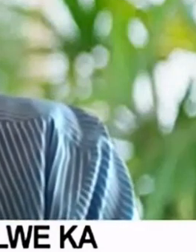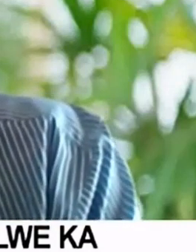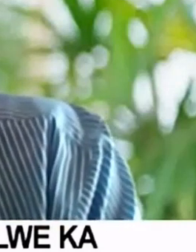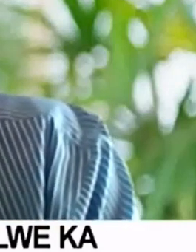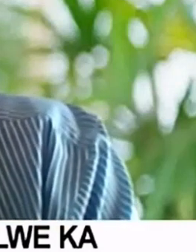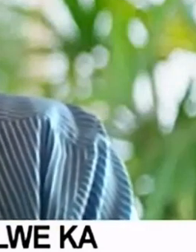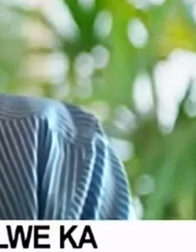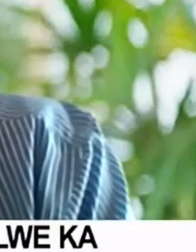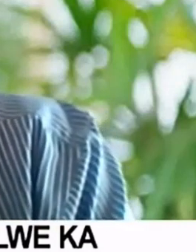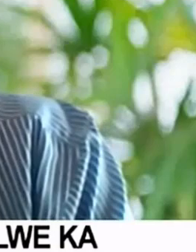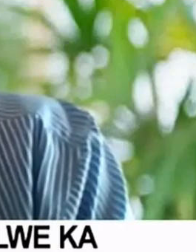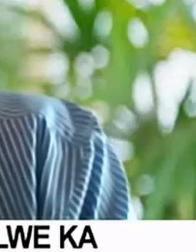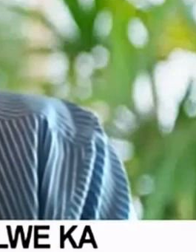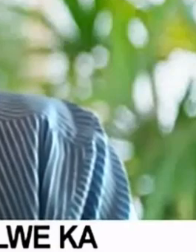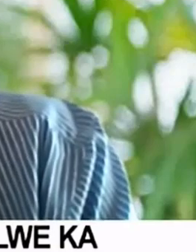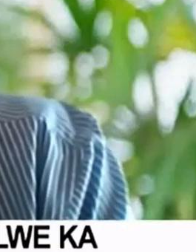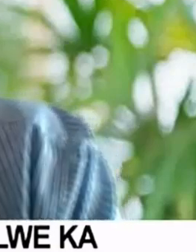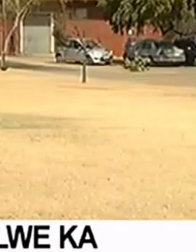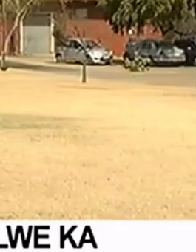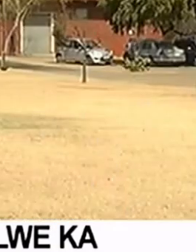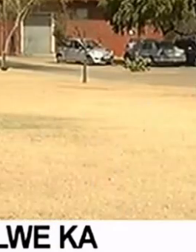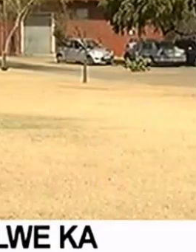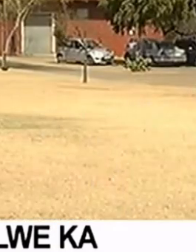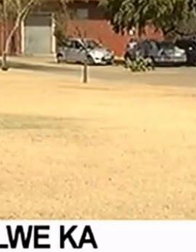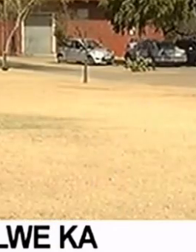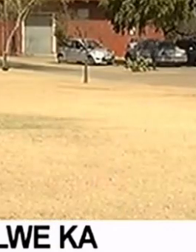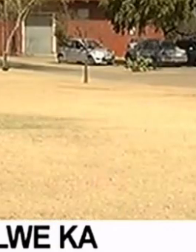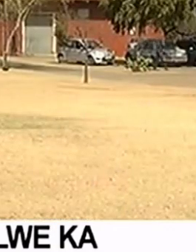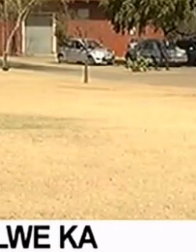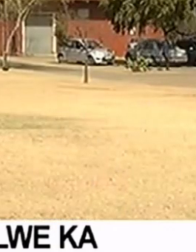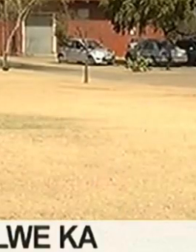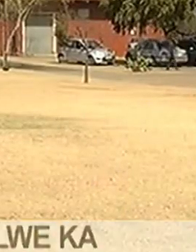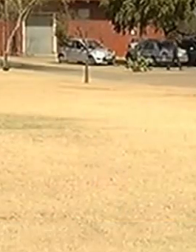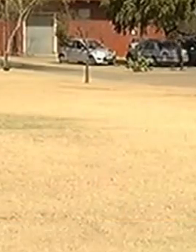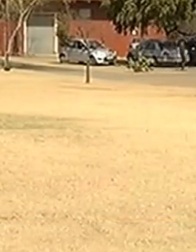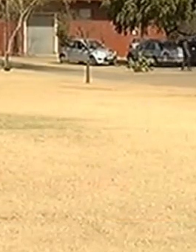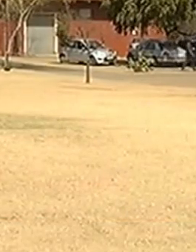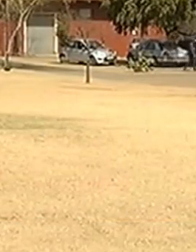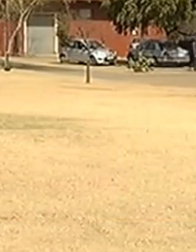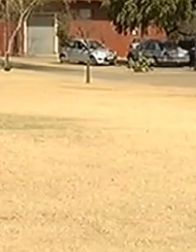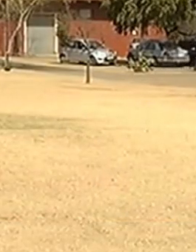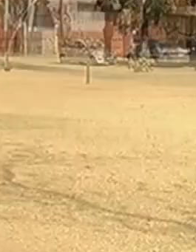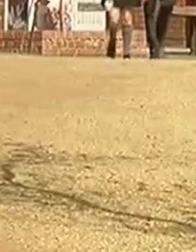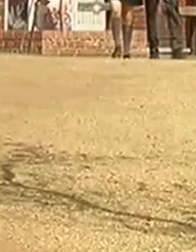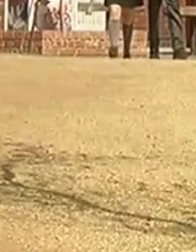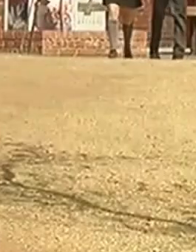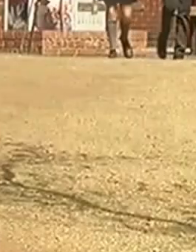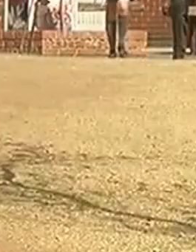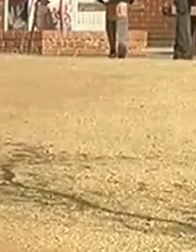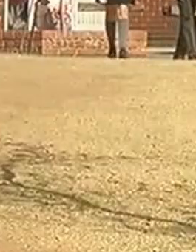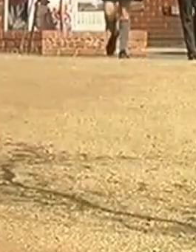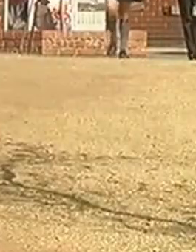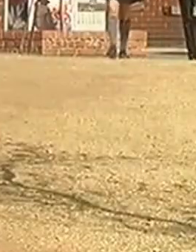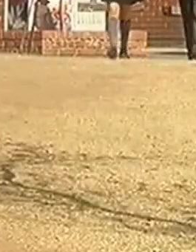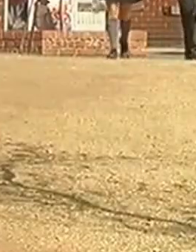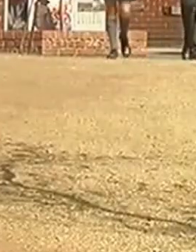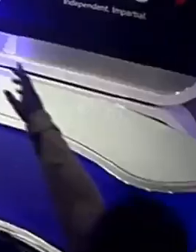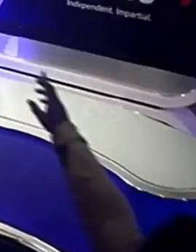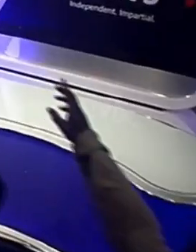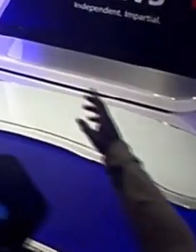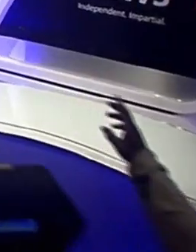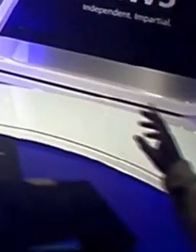trauma over the last 2 years. Fa dingwe tsa dikolo di bulwa mo bekeng eno, dingwe di solofetswe go bulwa mo bekeng e